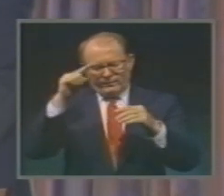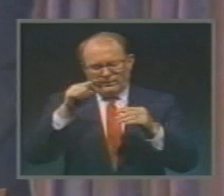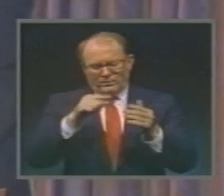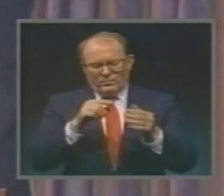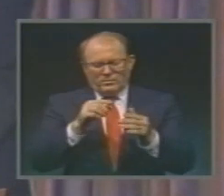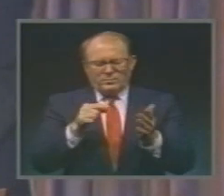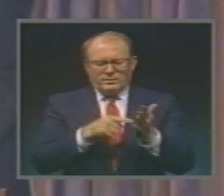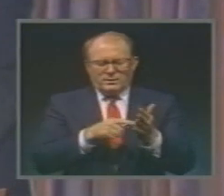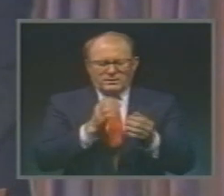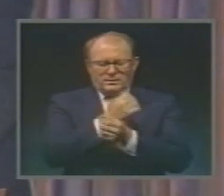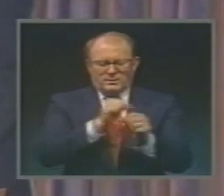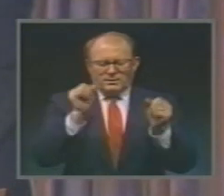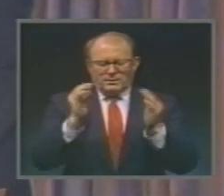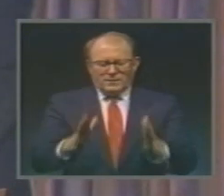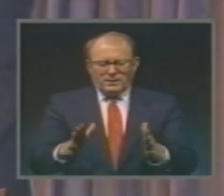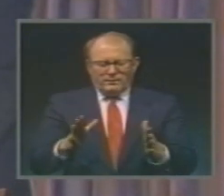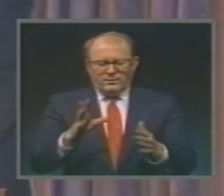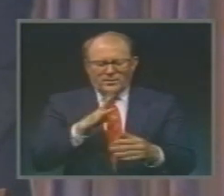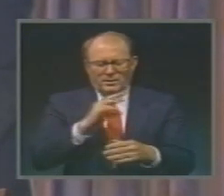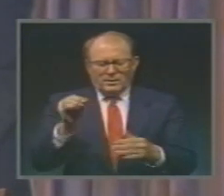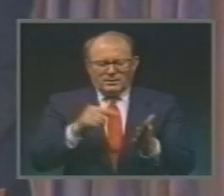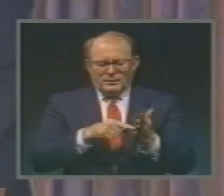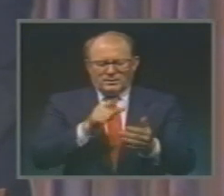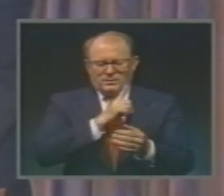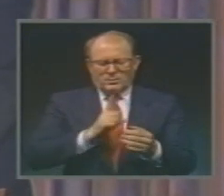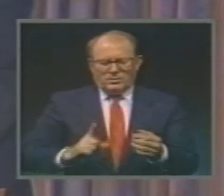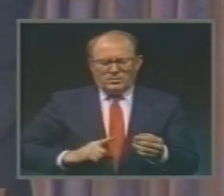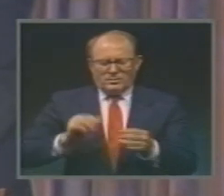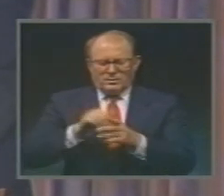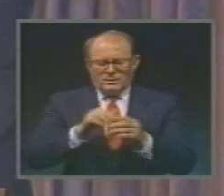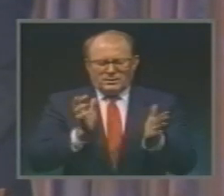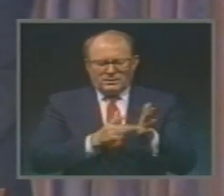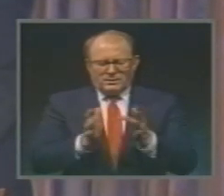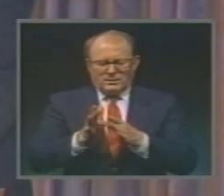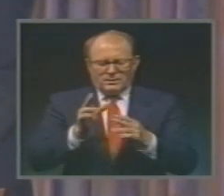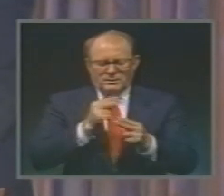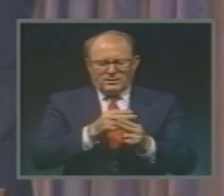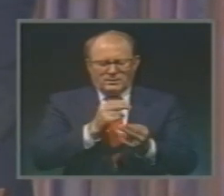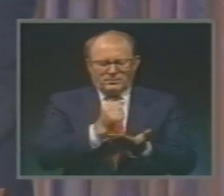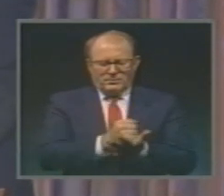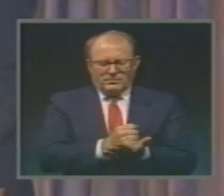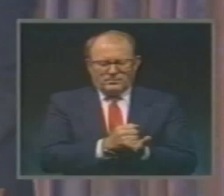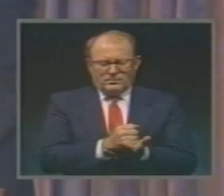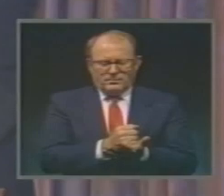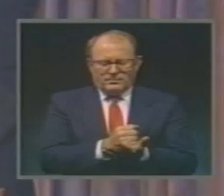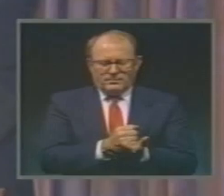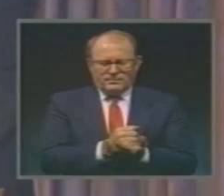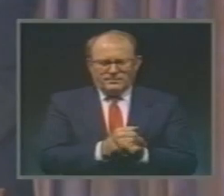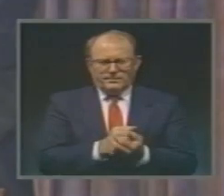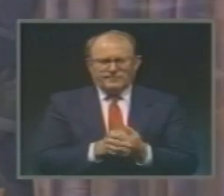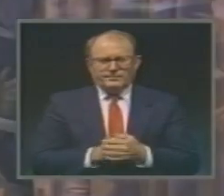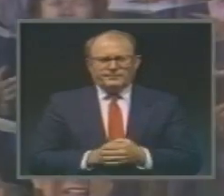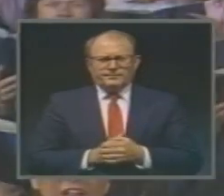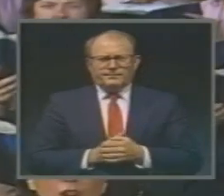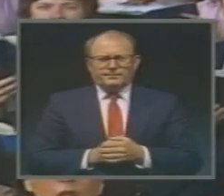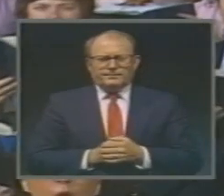a Savior and such a Lord in His name. Amen.